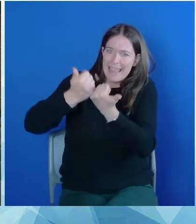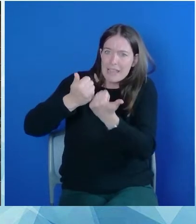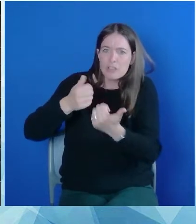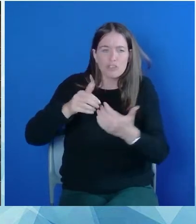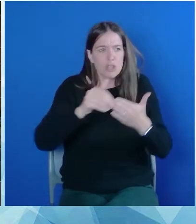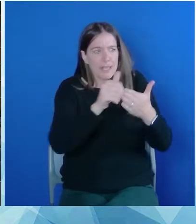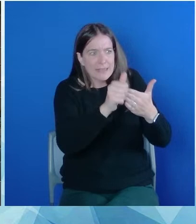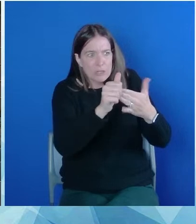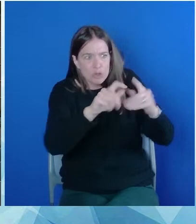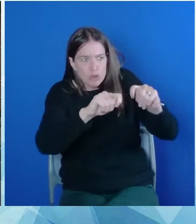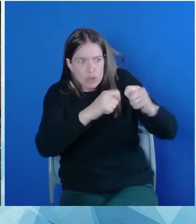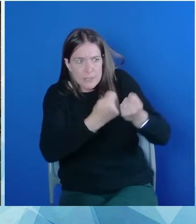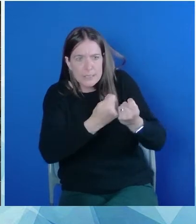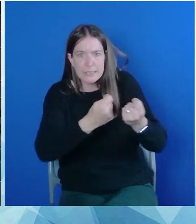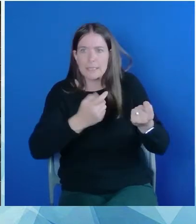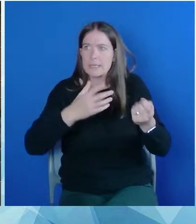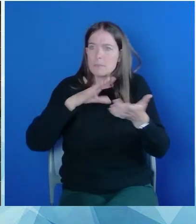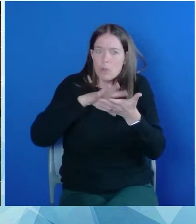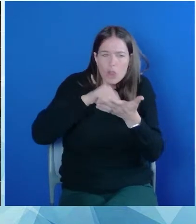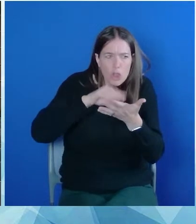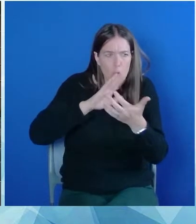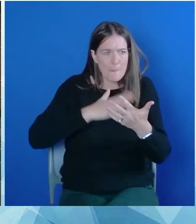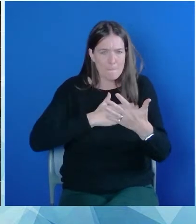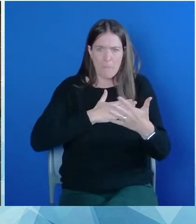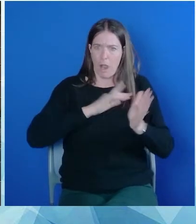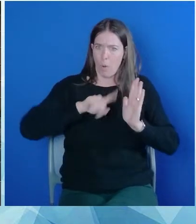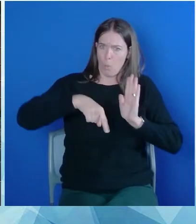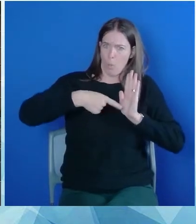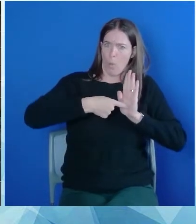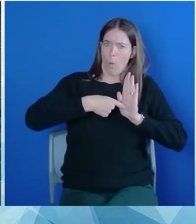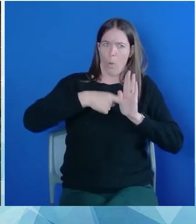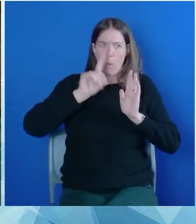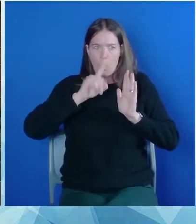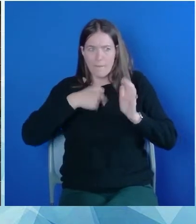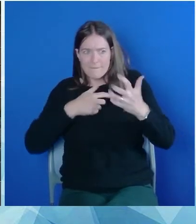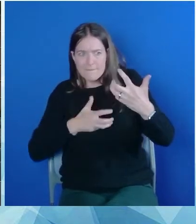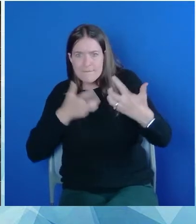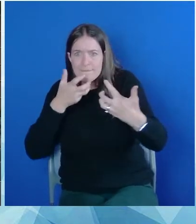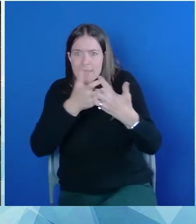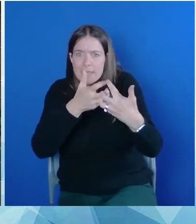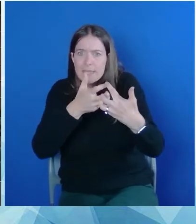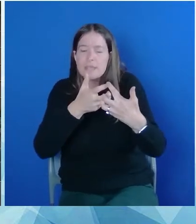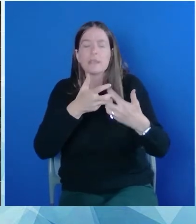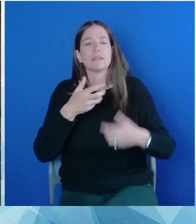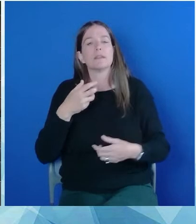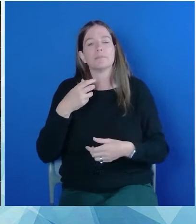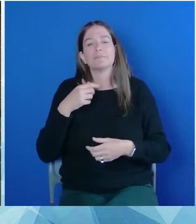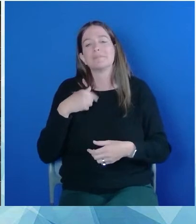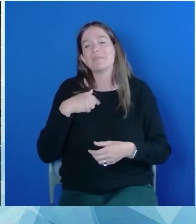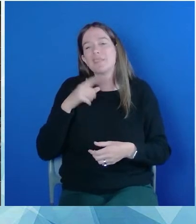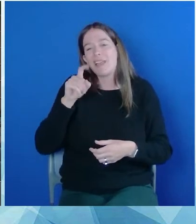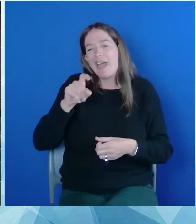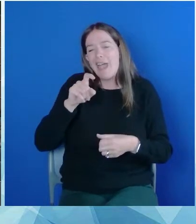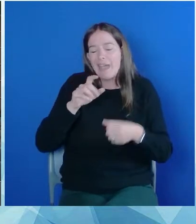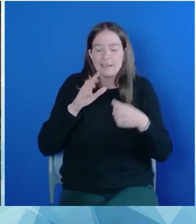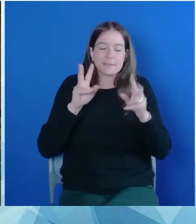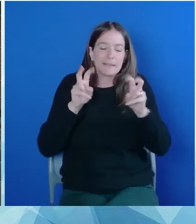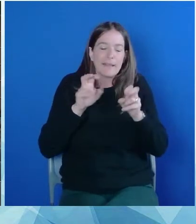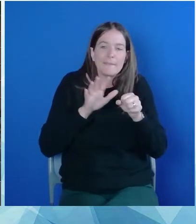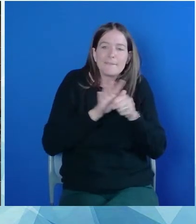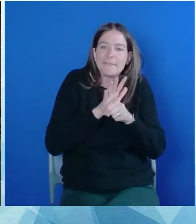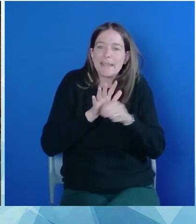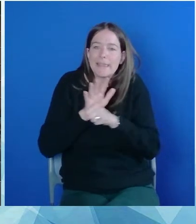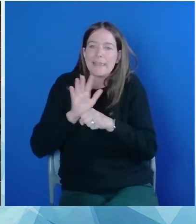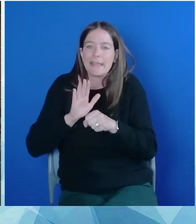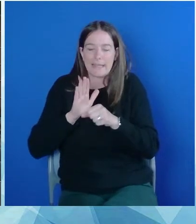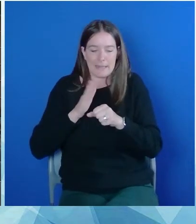fit in terms of my role and what some of the needs were. I also had to kind of fill in the structure of the